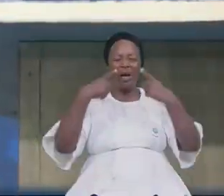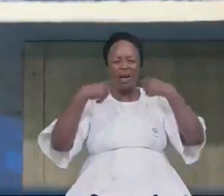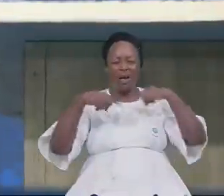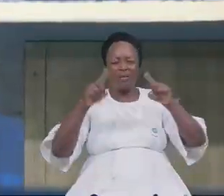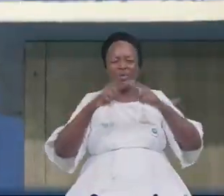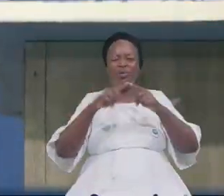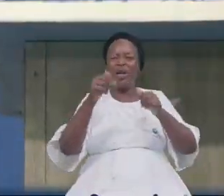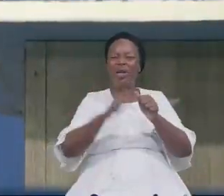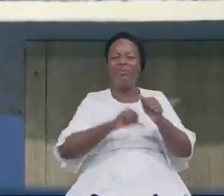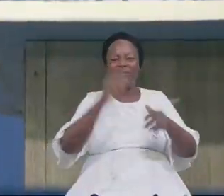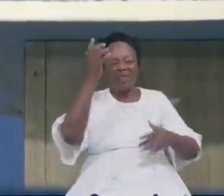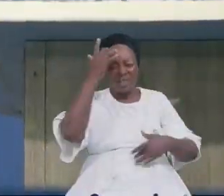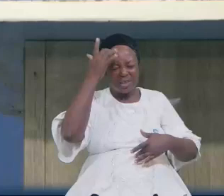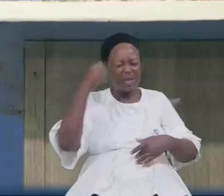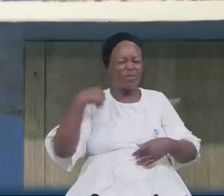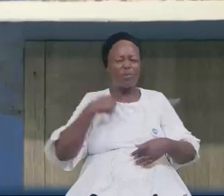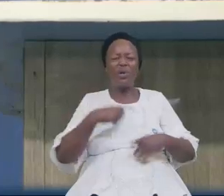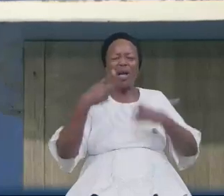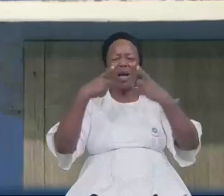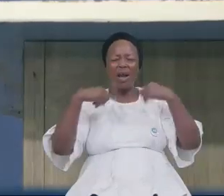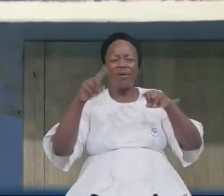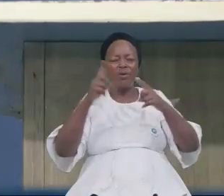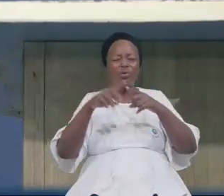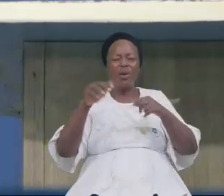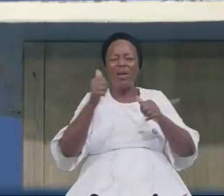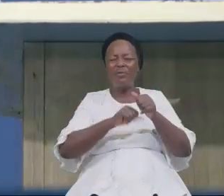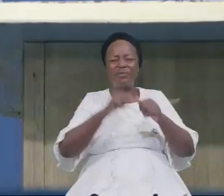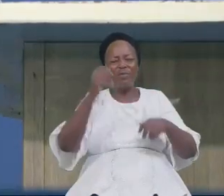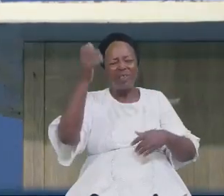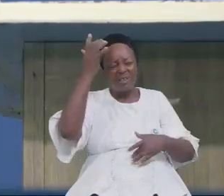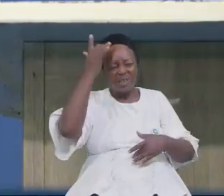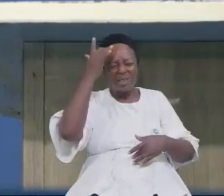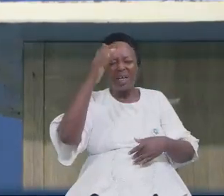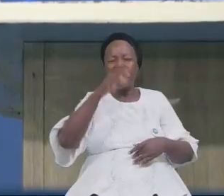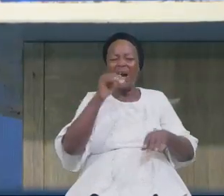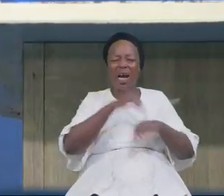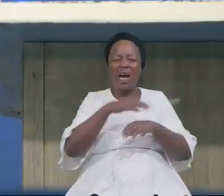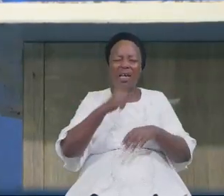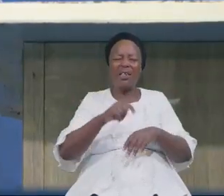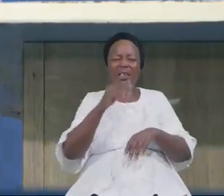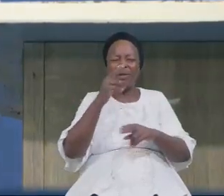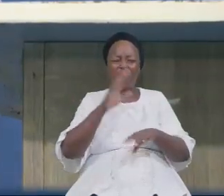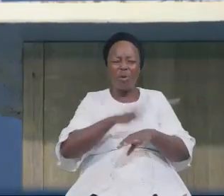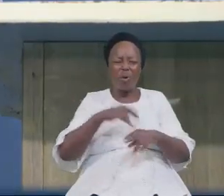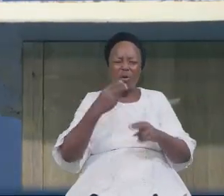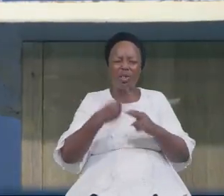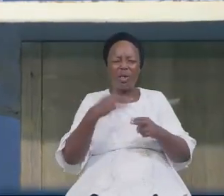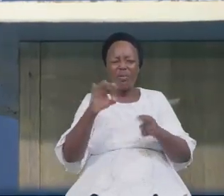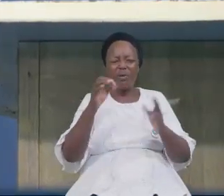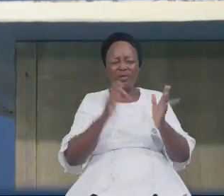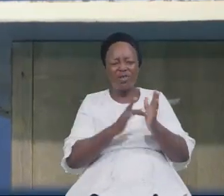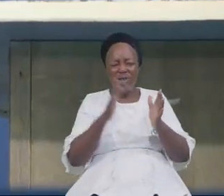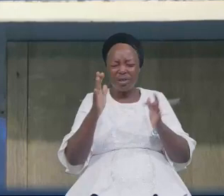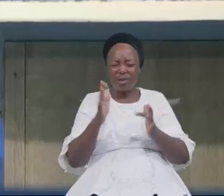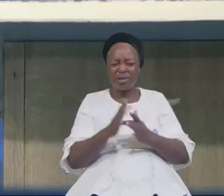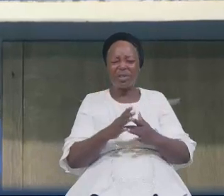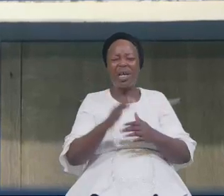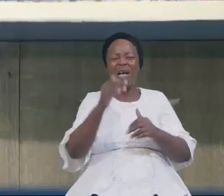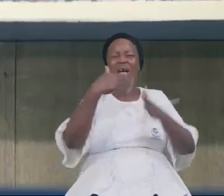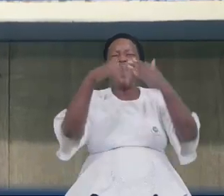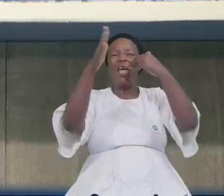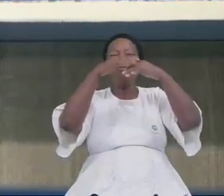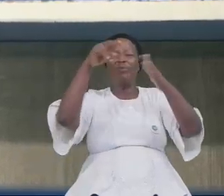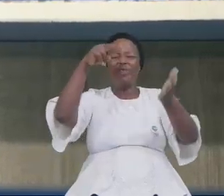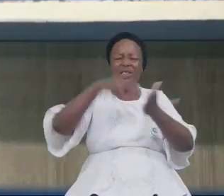sickness, we announce to every disease, at the mention of the name of Jesus, heaven stands